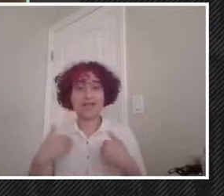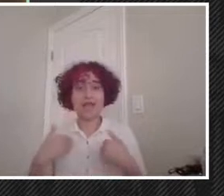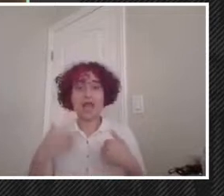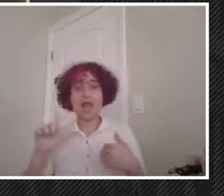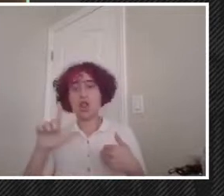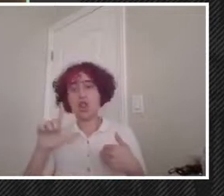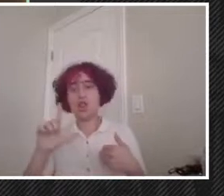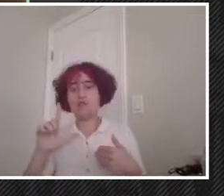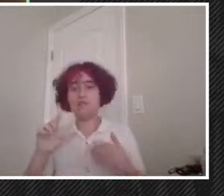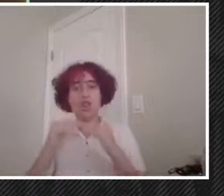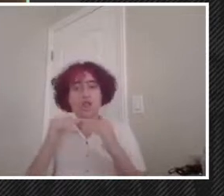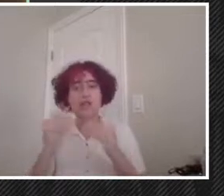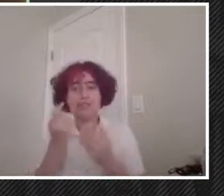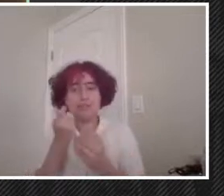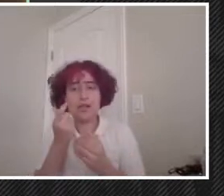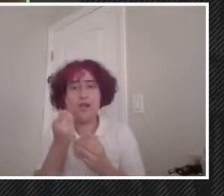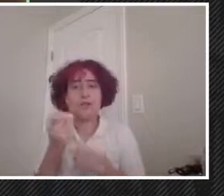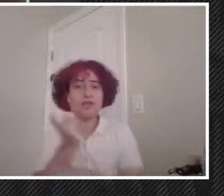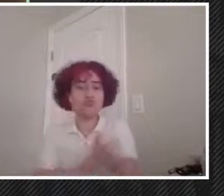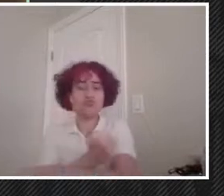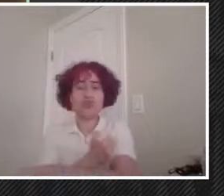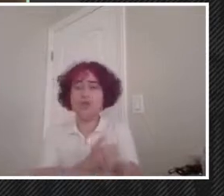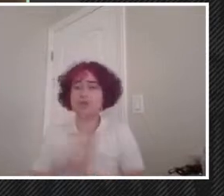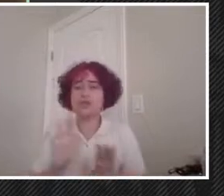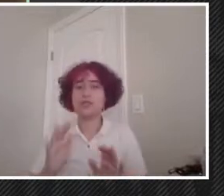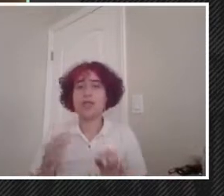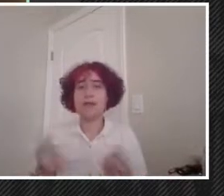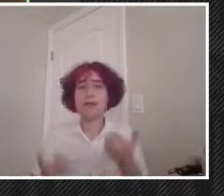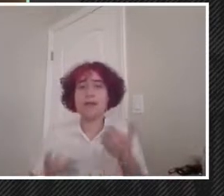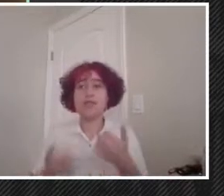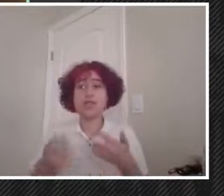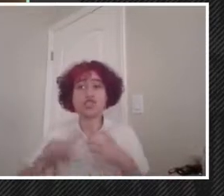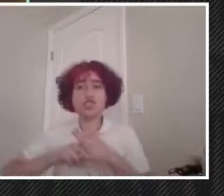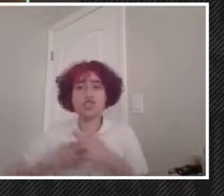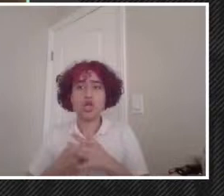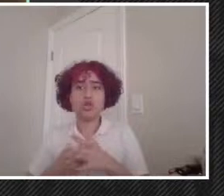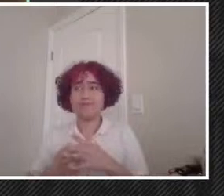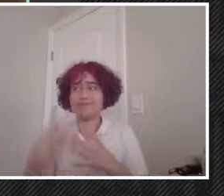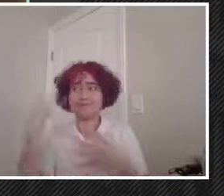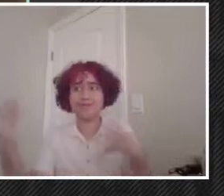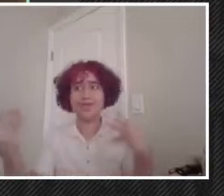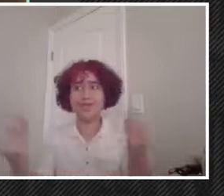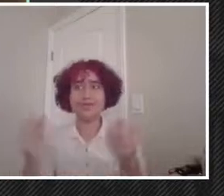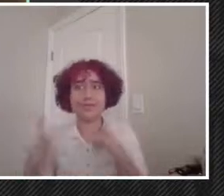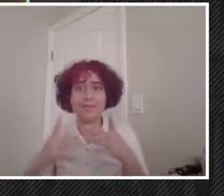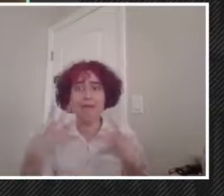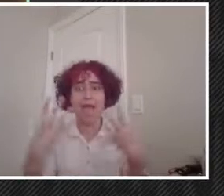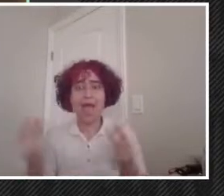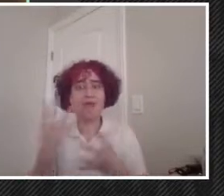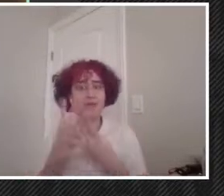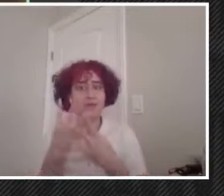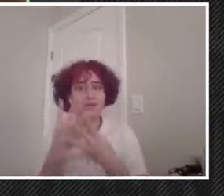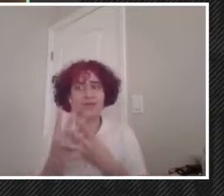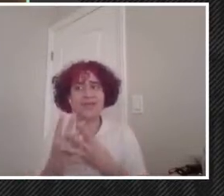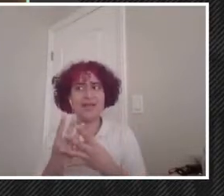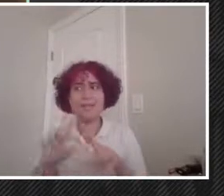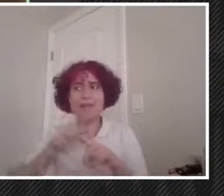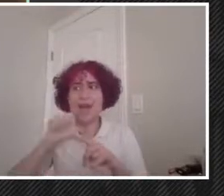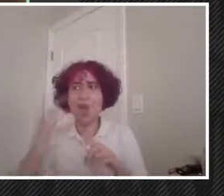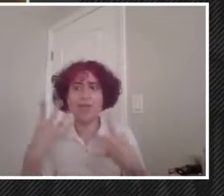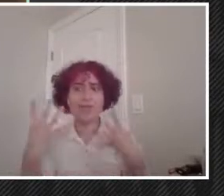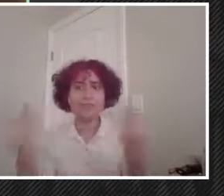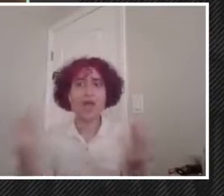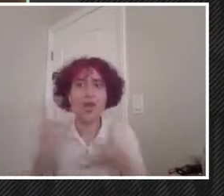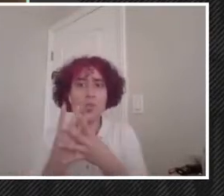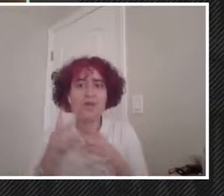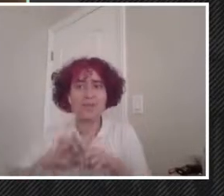drugs. Now it's time to get active, sending those people home, and not only sending them home, but giving them the resources to rebuild their